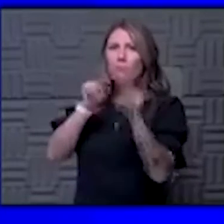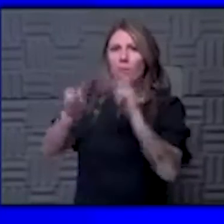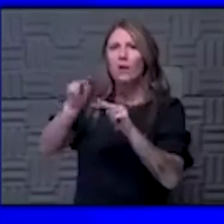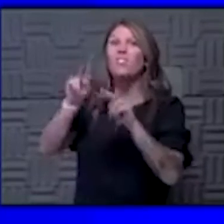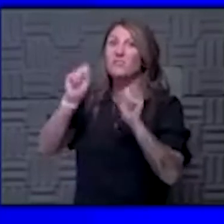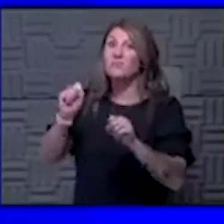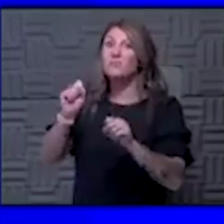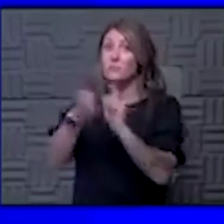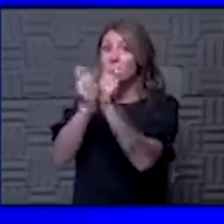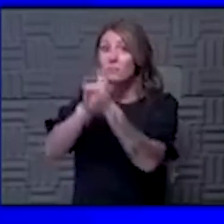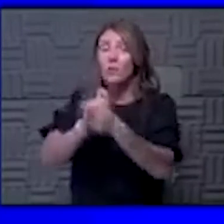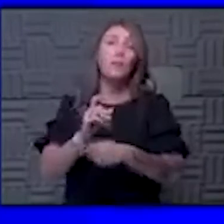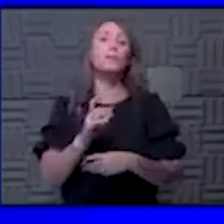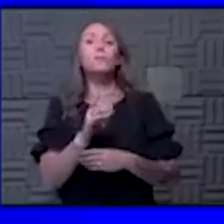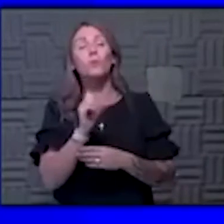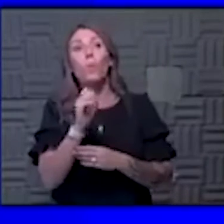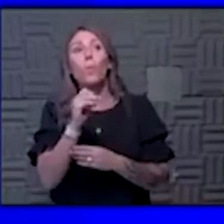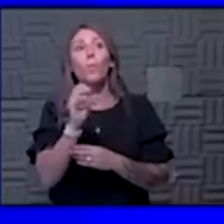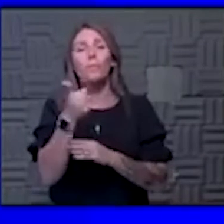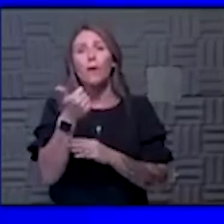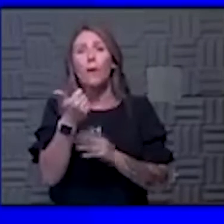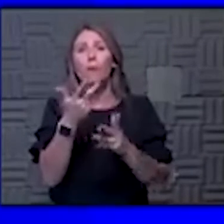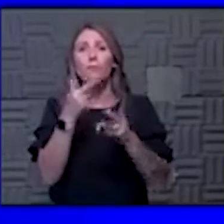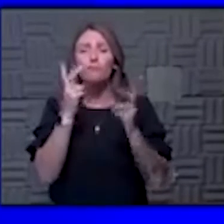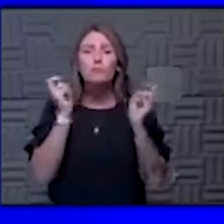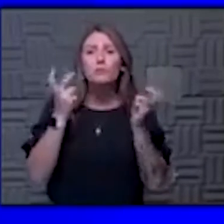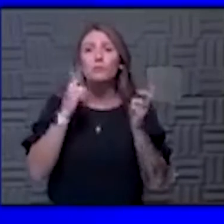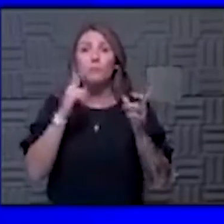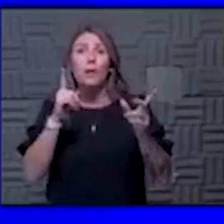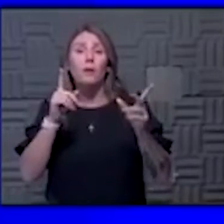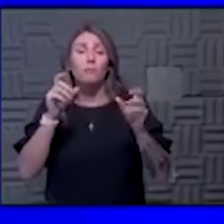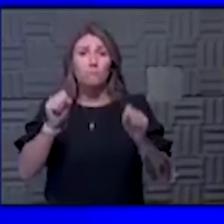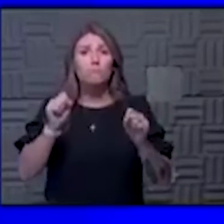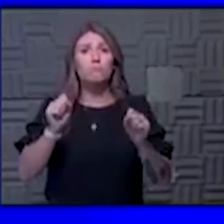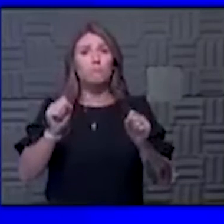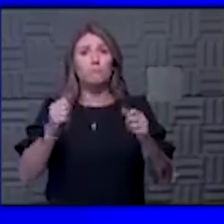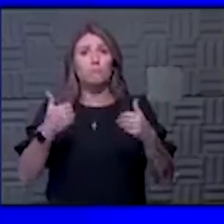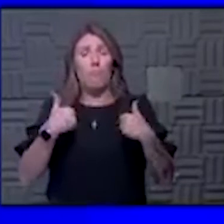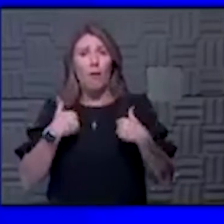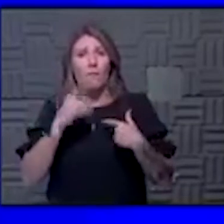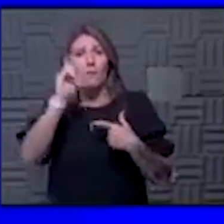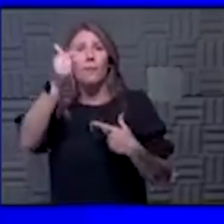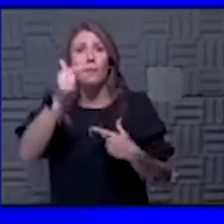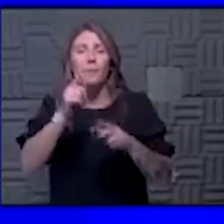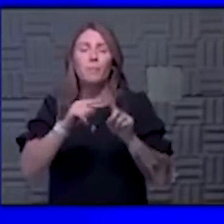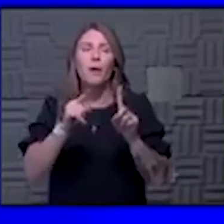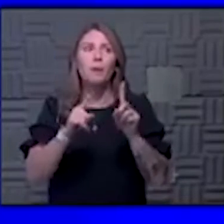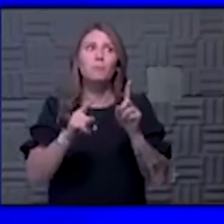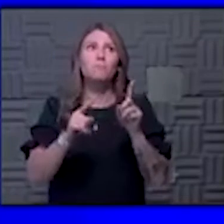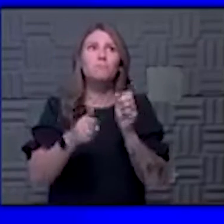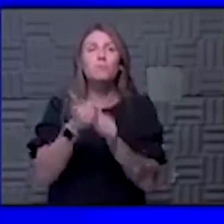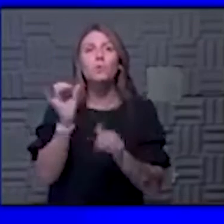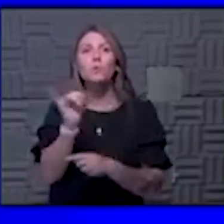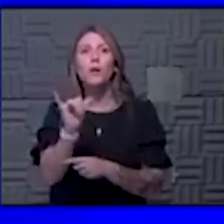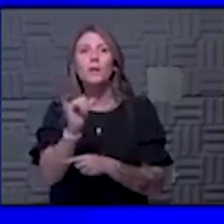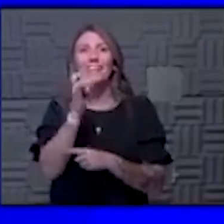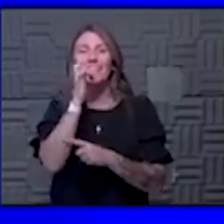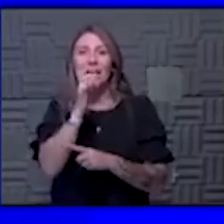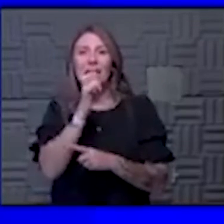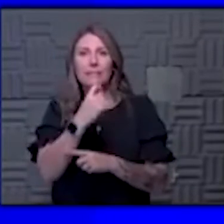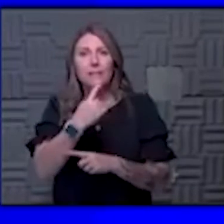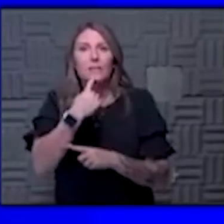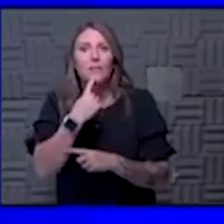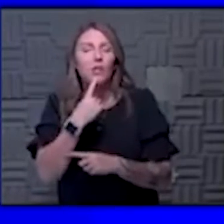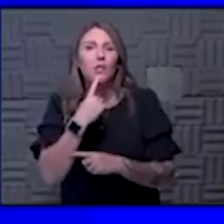problems, those issues, some of the other long hauler problems? Probably to some extent, but most likely not as intense as,